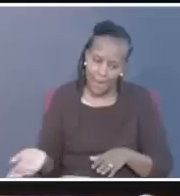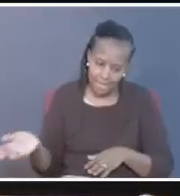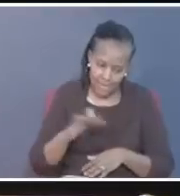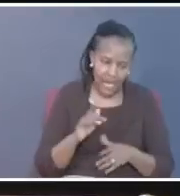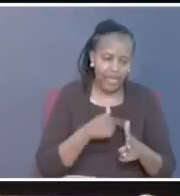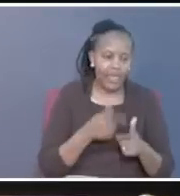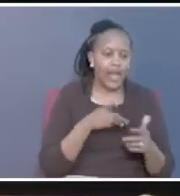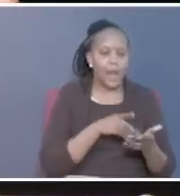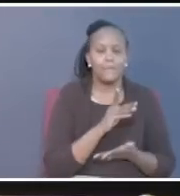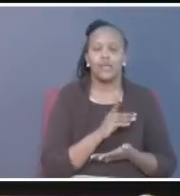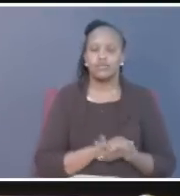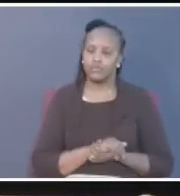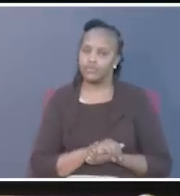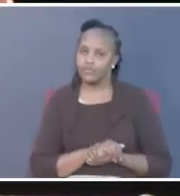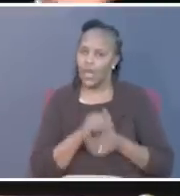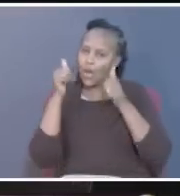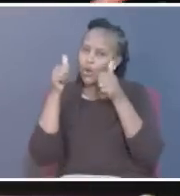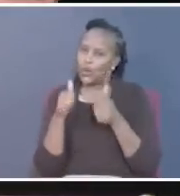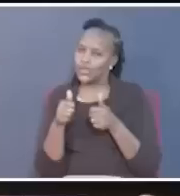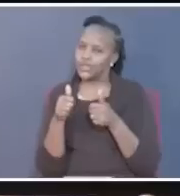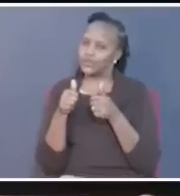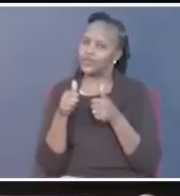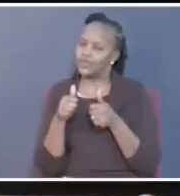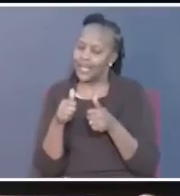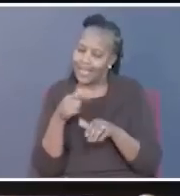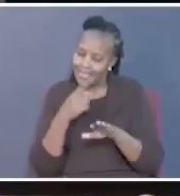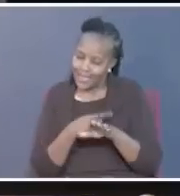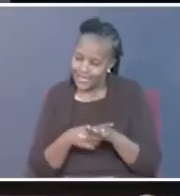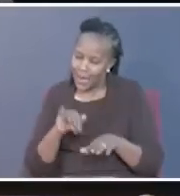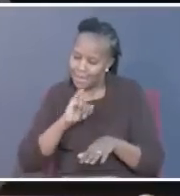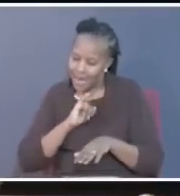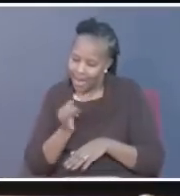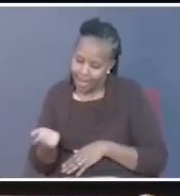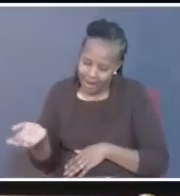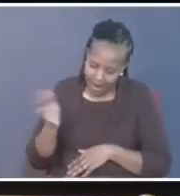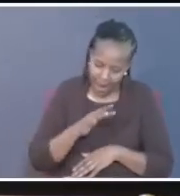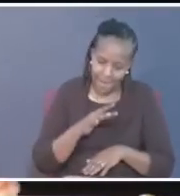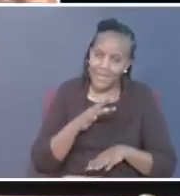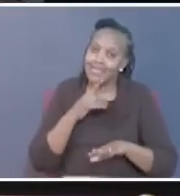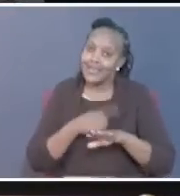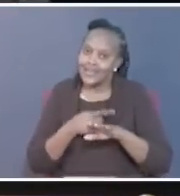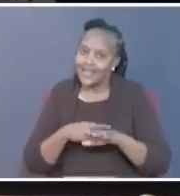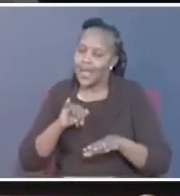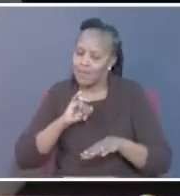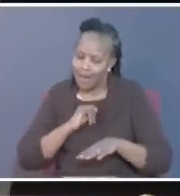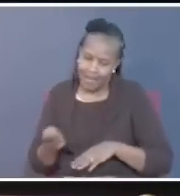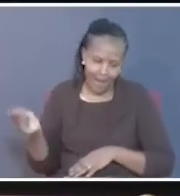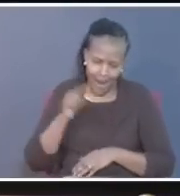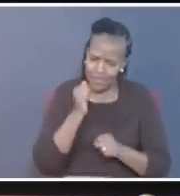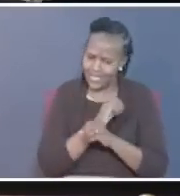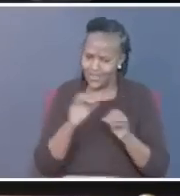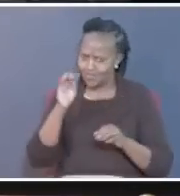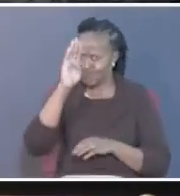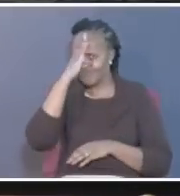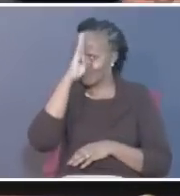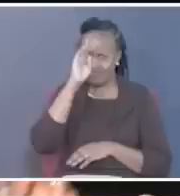I will repay. Notice, when I return, not if I return. He made a commitment